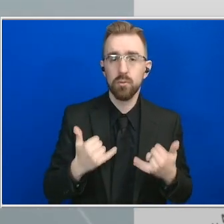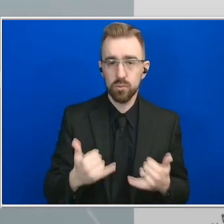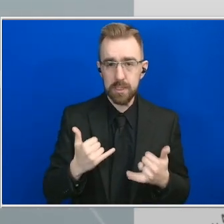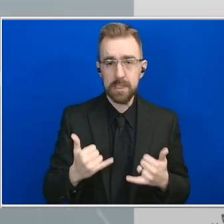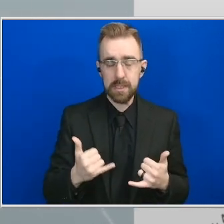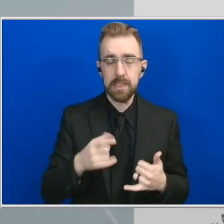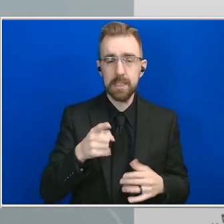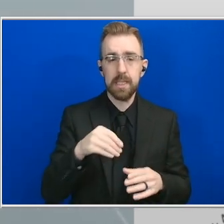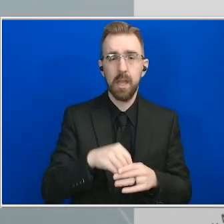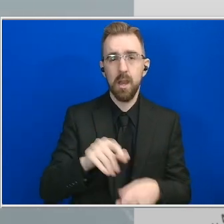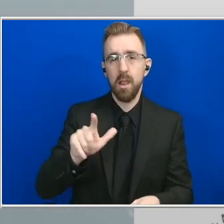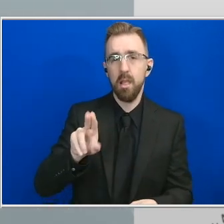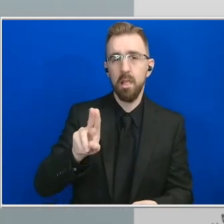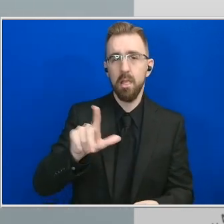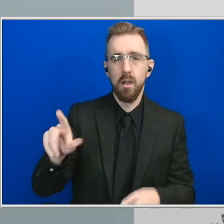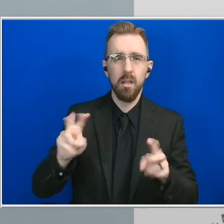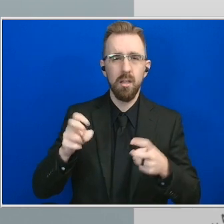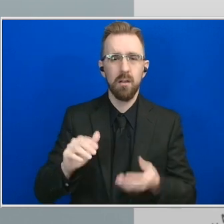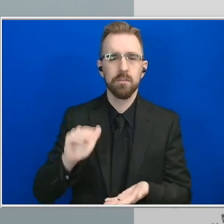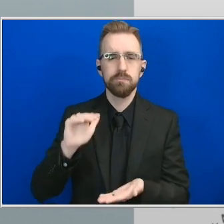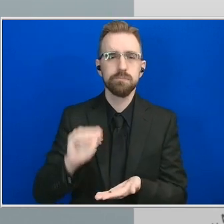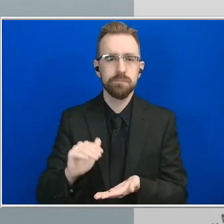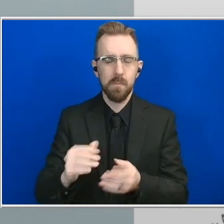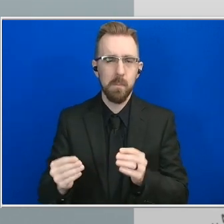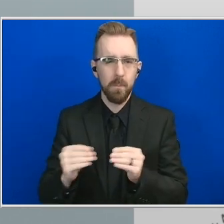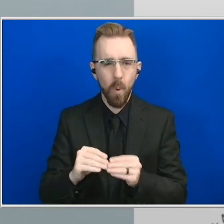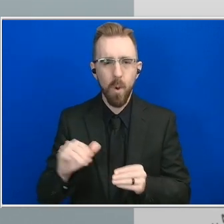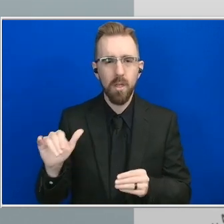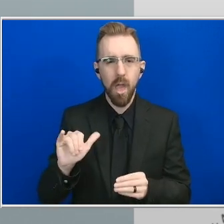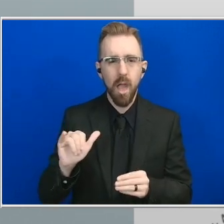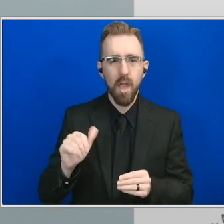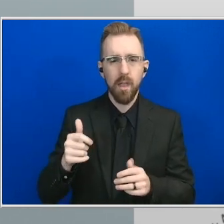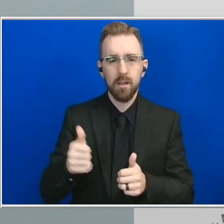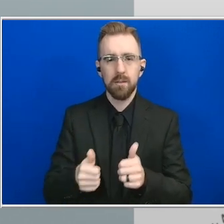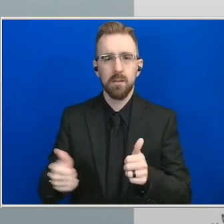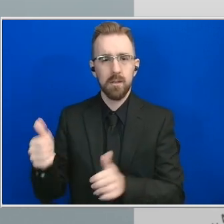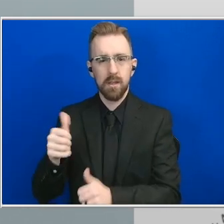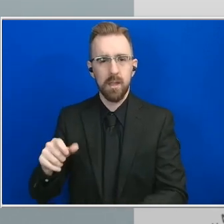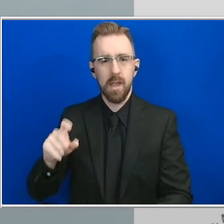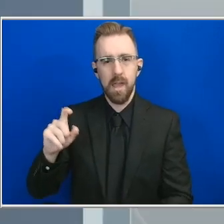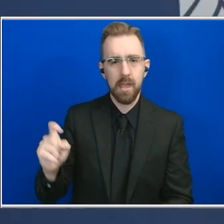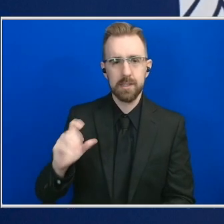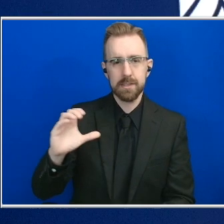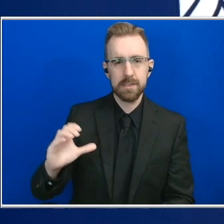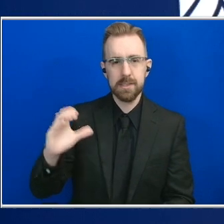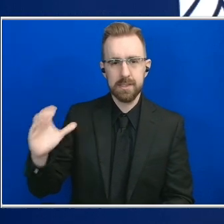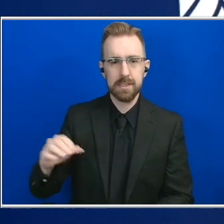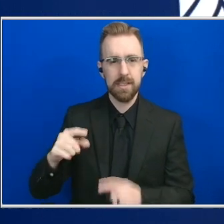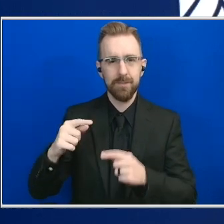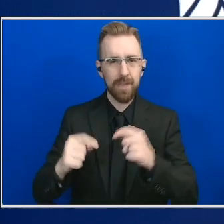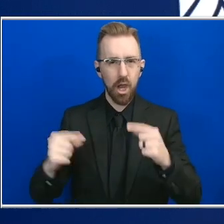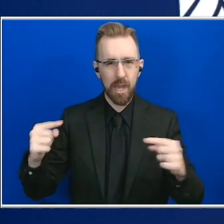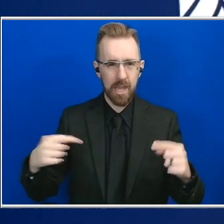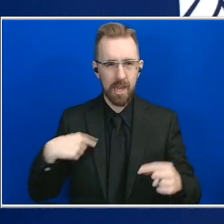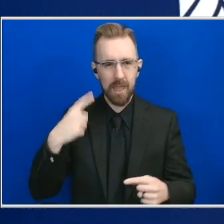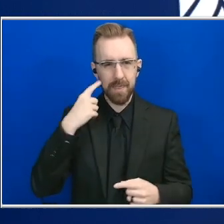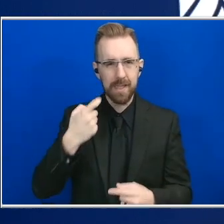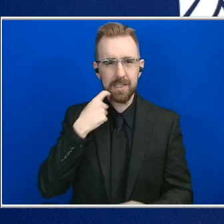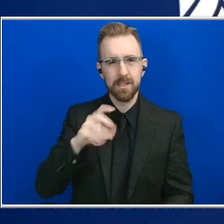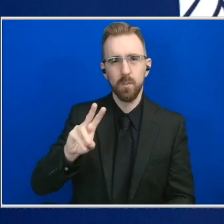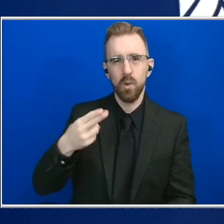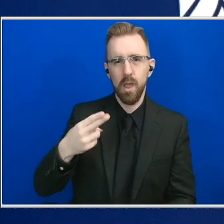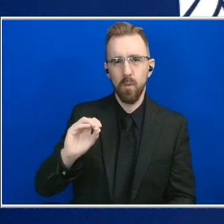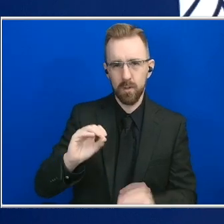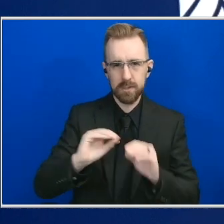There is a more of a dominant form, the XEC variant. I think the latest WHO statement said, or World